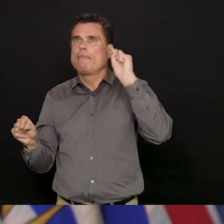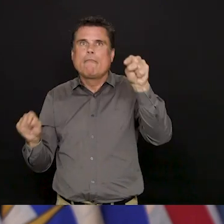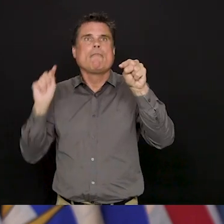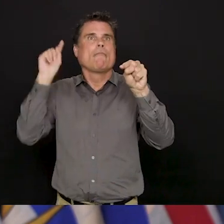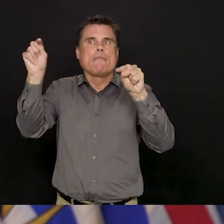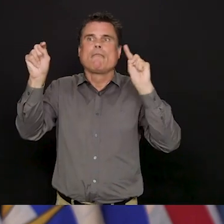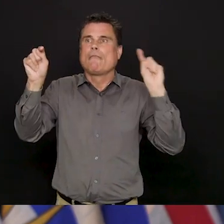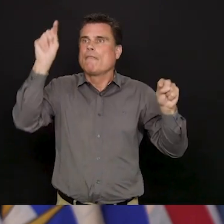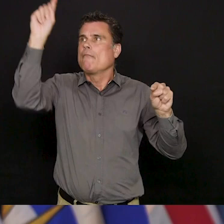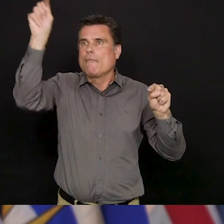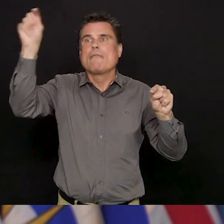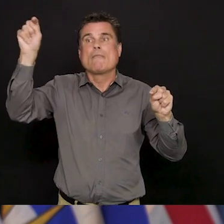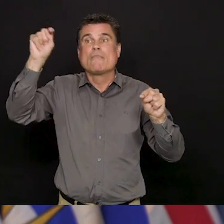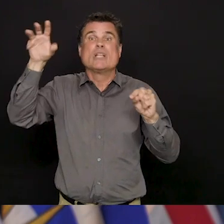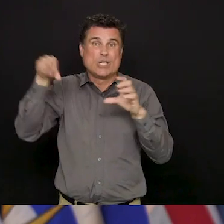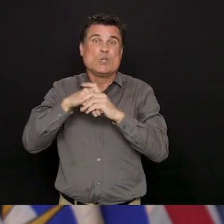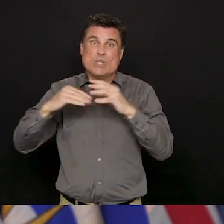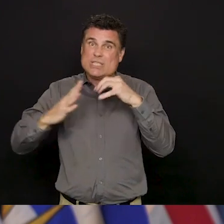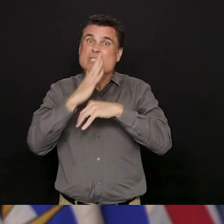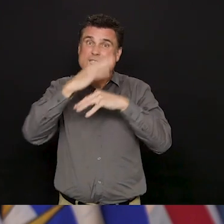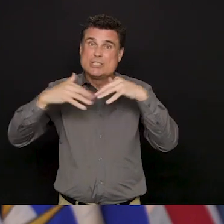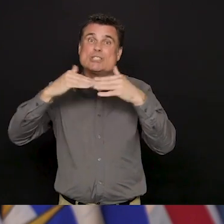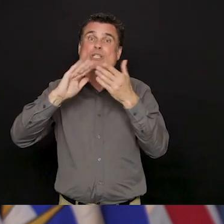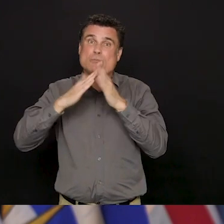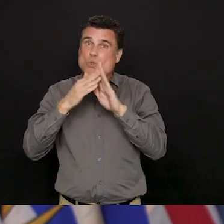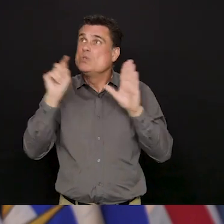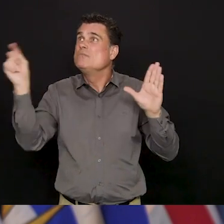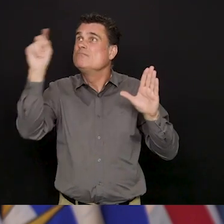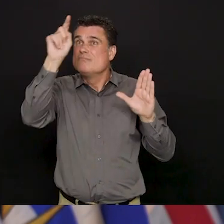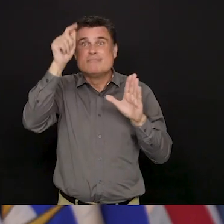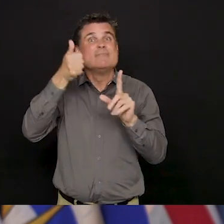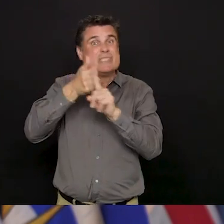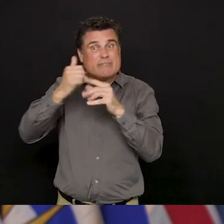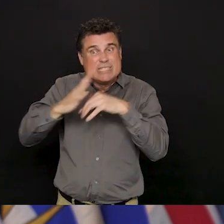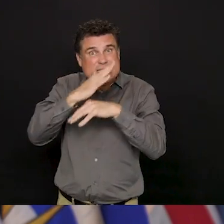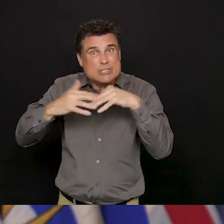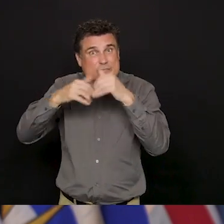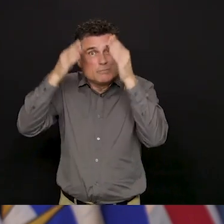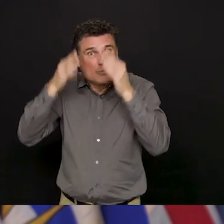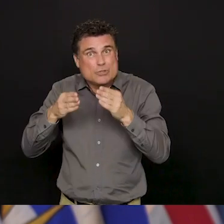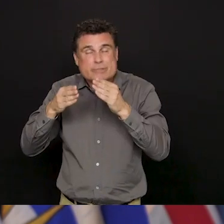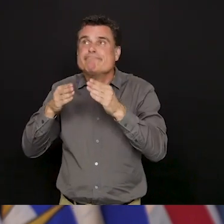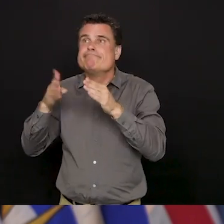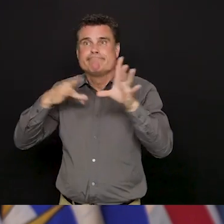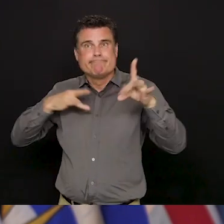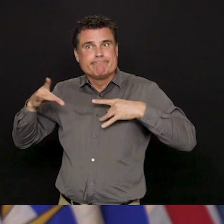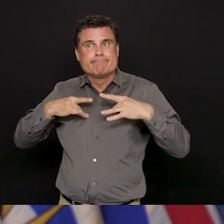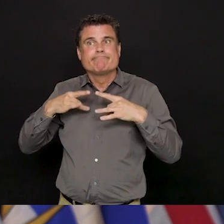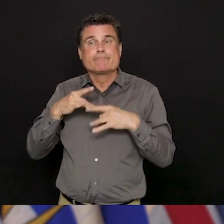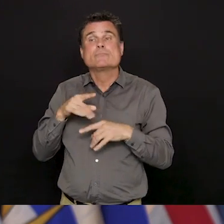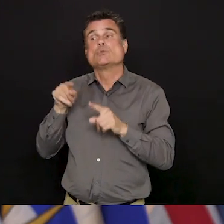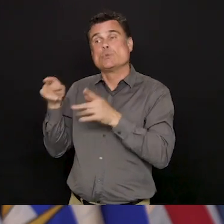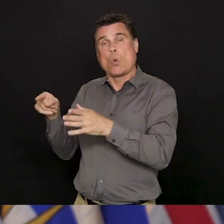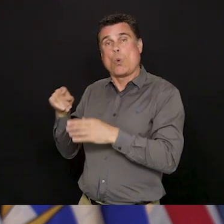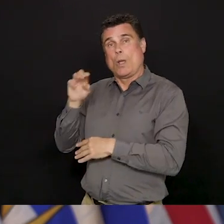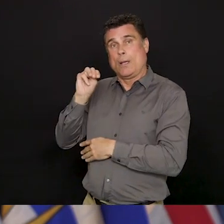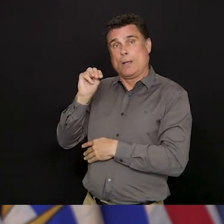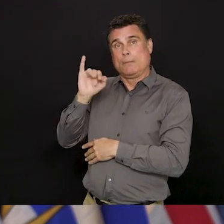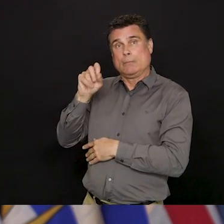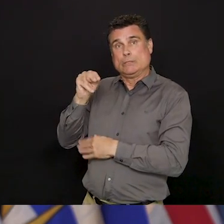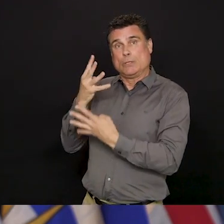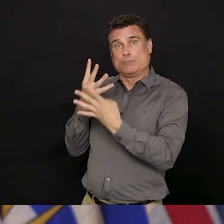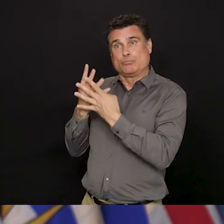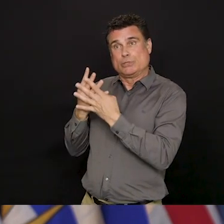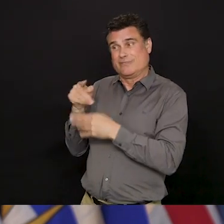managing, particularly when we get these outbreaks. And, you know, the Mission Facility outbreak is the second largest one that we are dealing with right